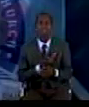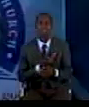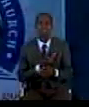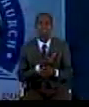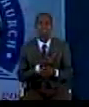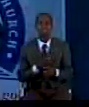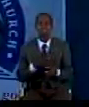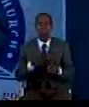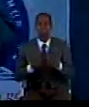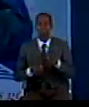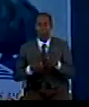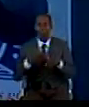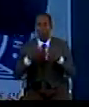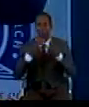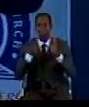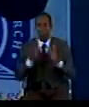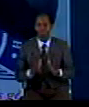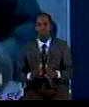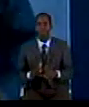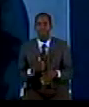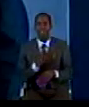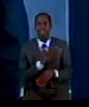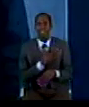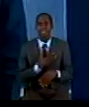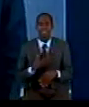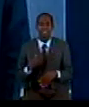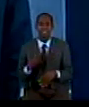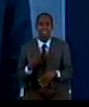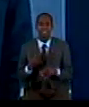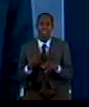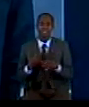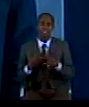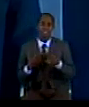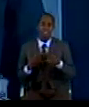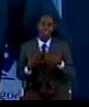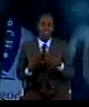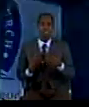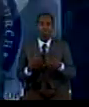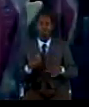band leader. And our second keyboardist,